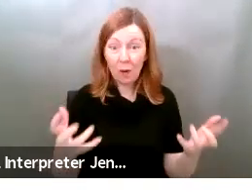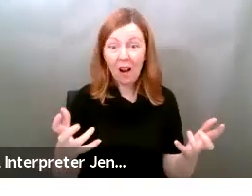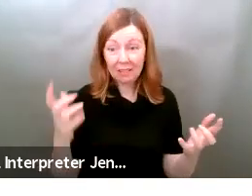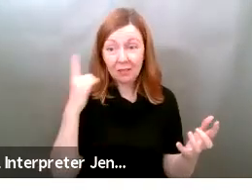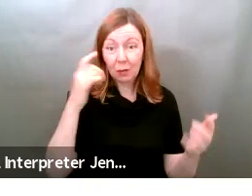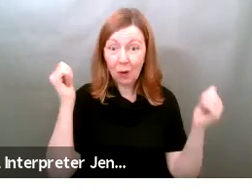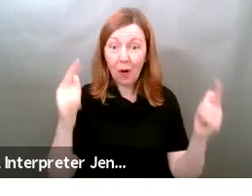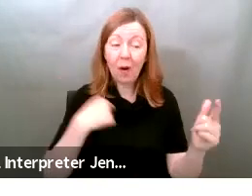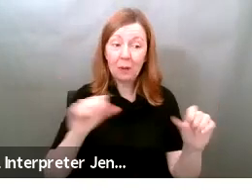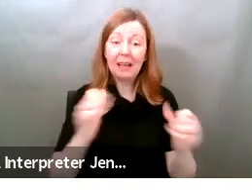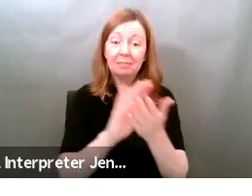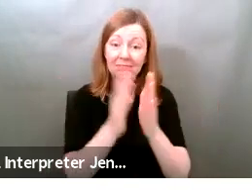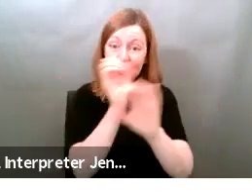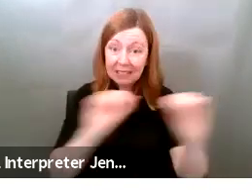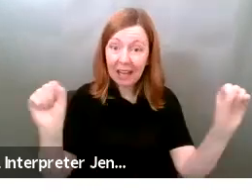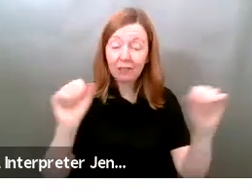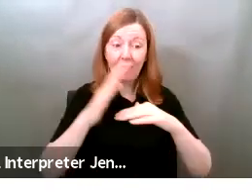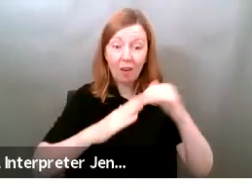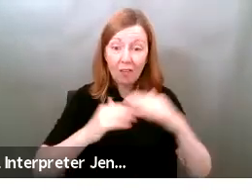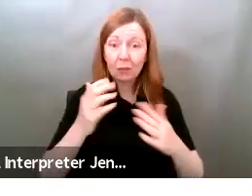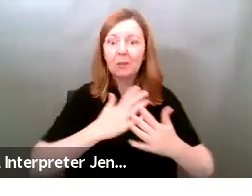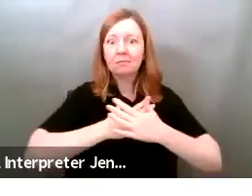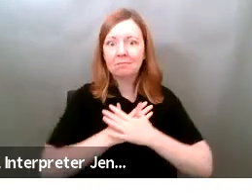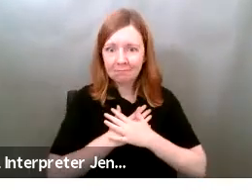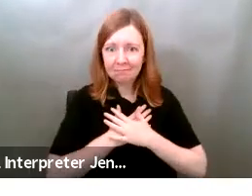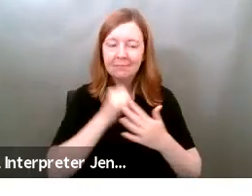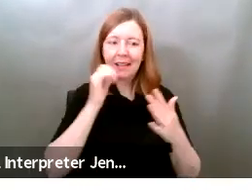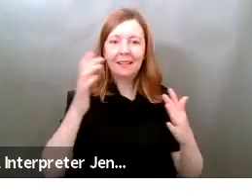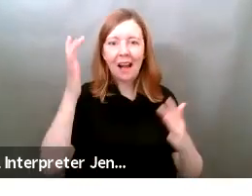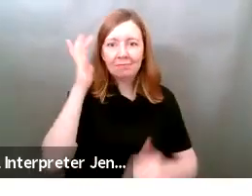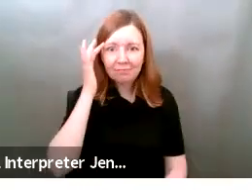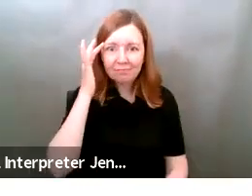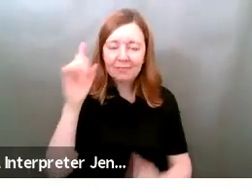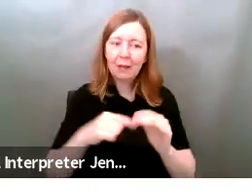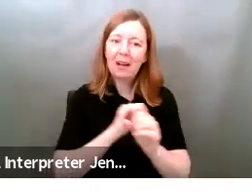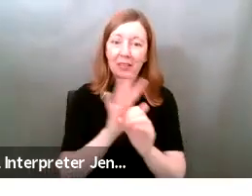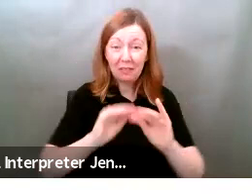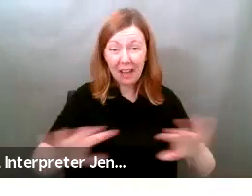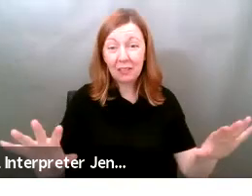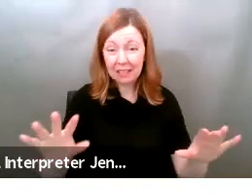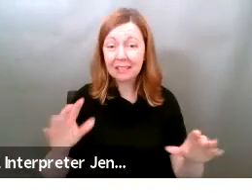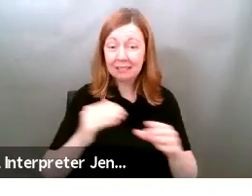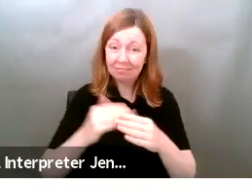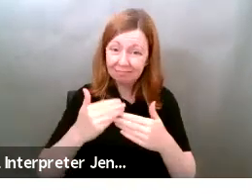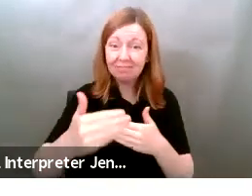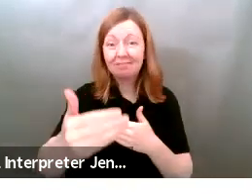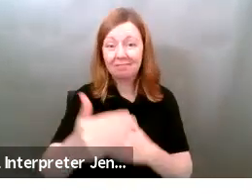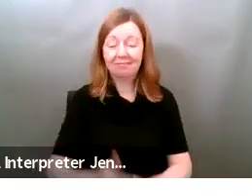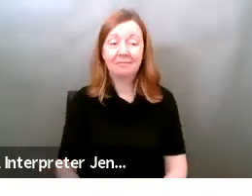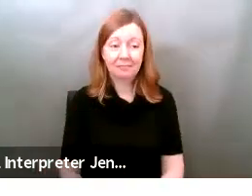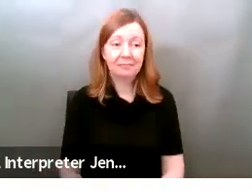of us can be safe and comfortable and relaxed, not worrying about this virus in the months to